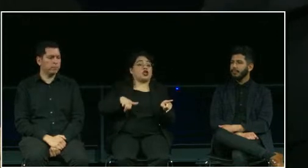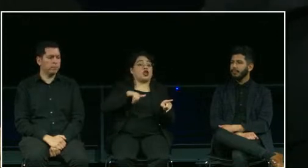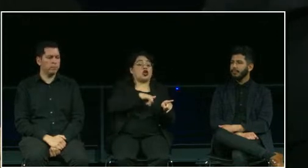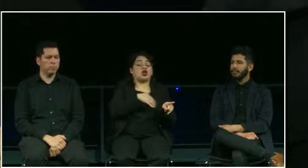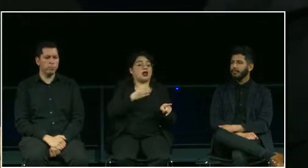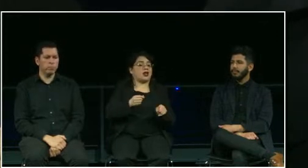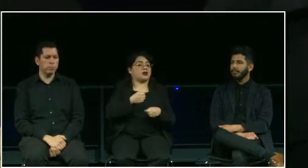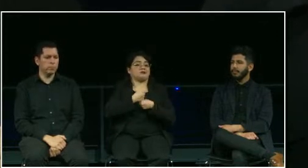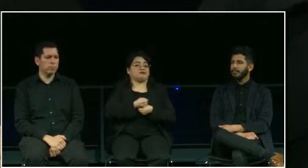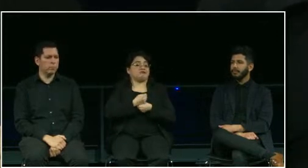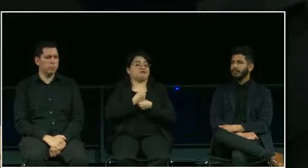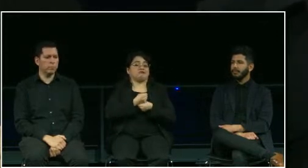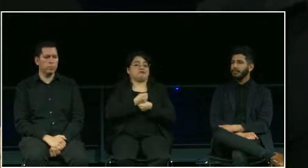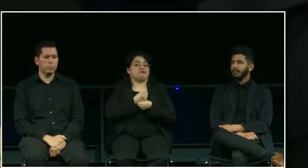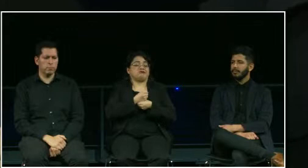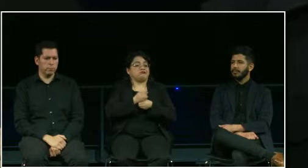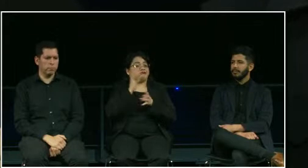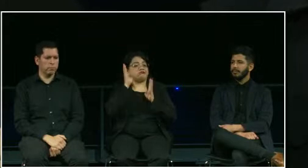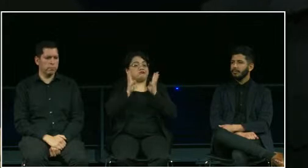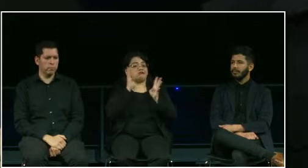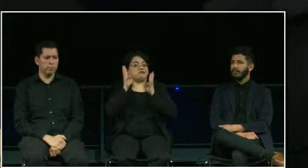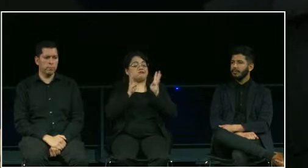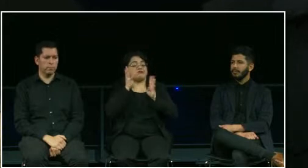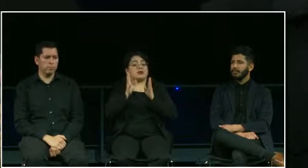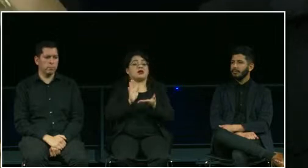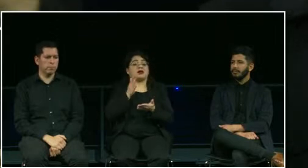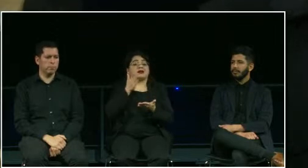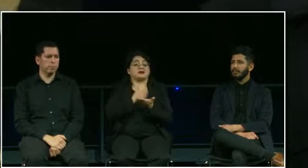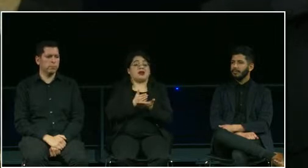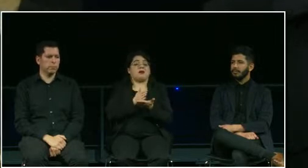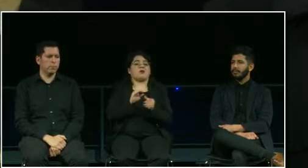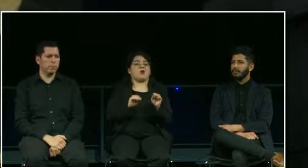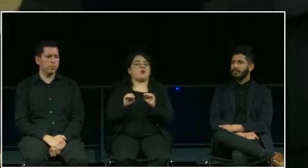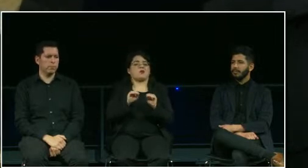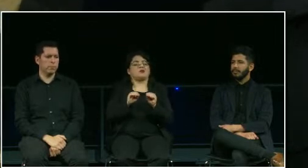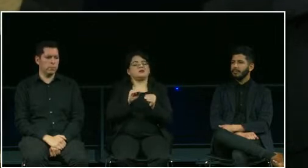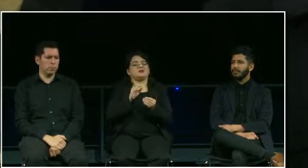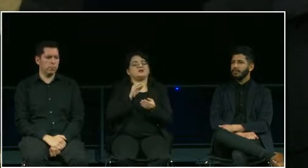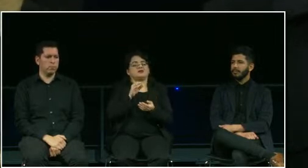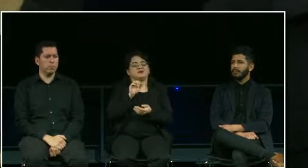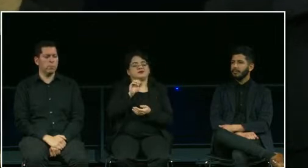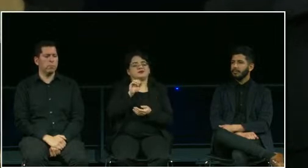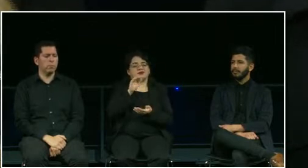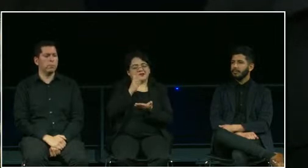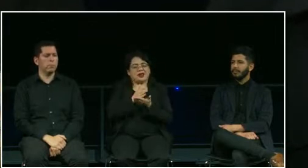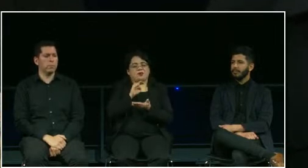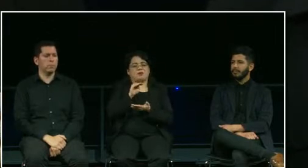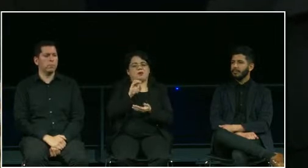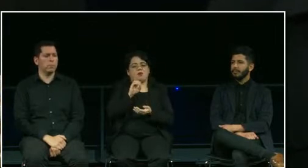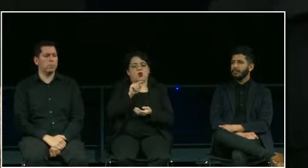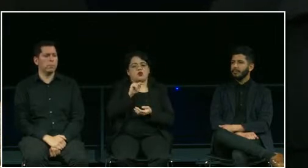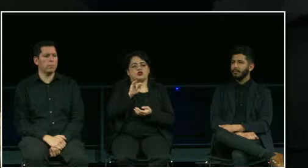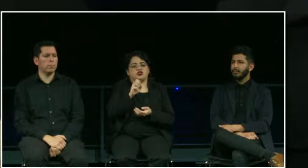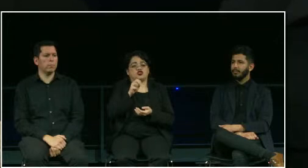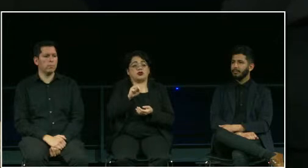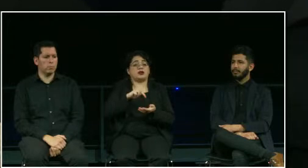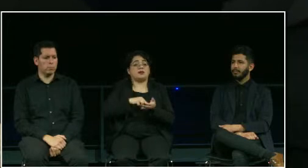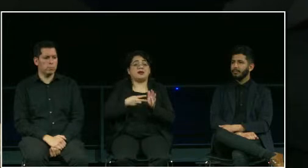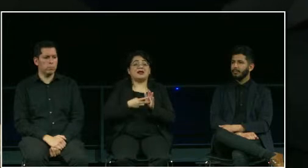continued fabricating. So in stop motion, as many of you may or may not know, it's these are